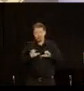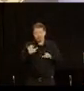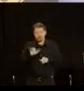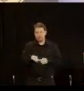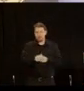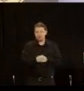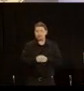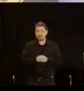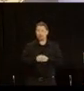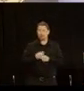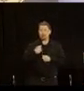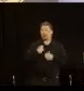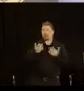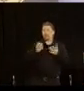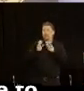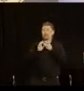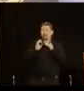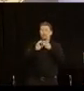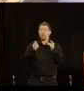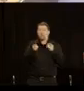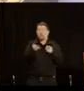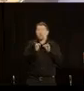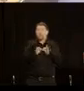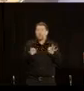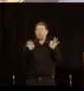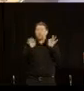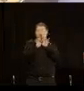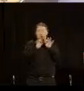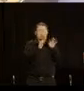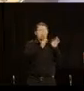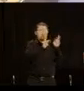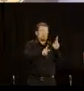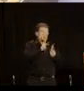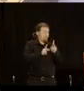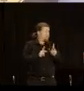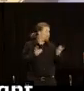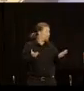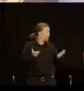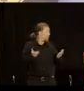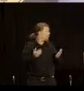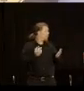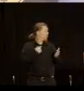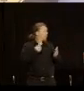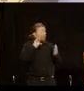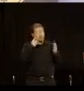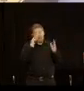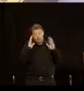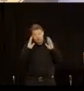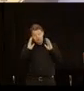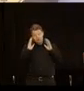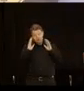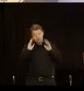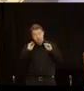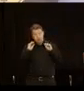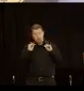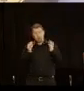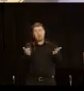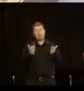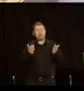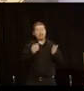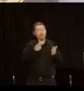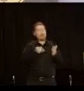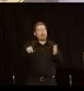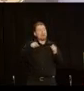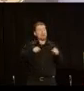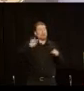to highlight a few very important individuals in the room tonight, and I hope they're here somewhere and they can raise their